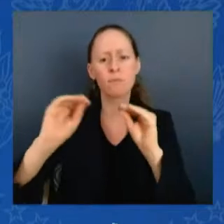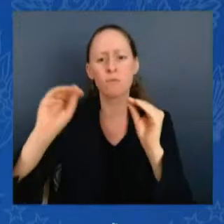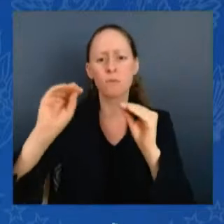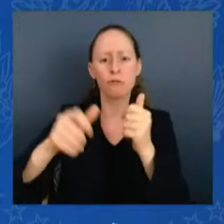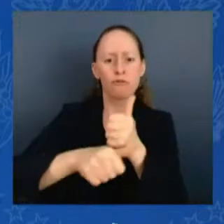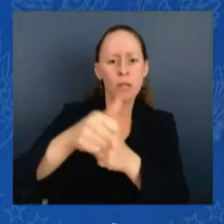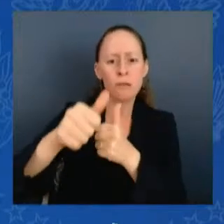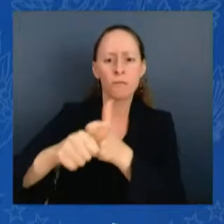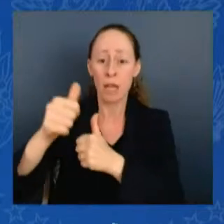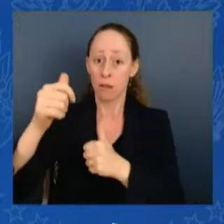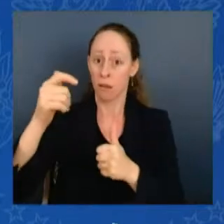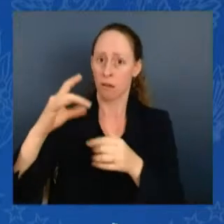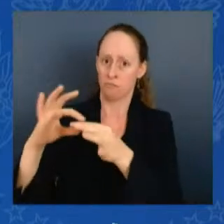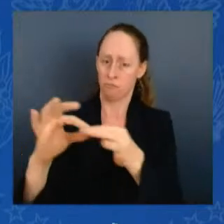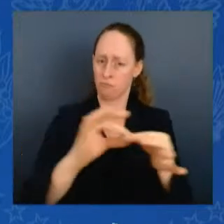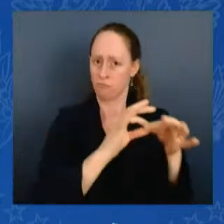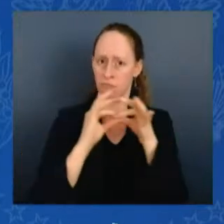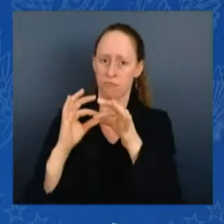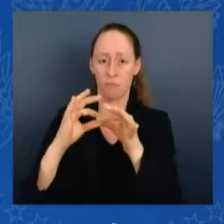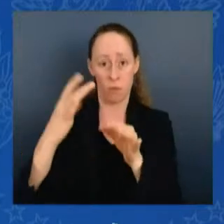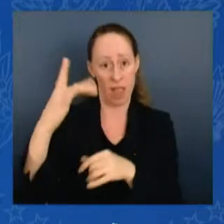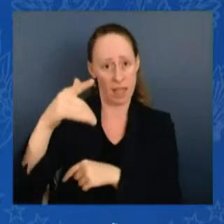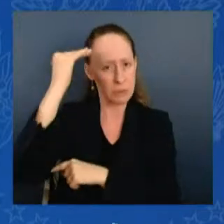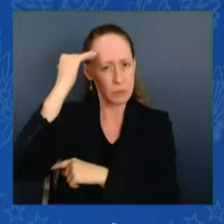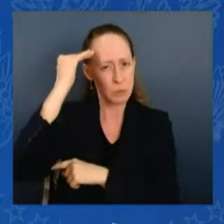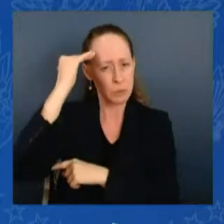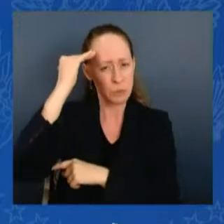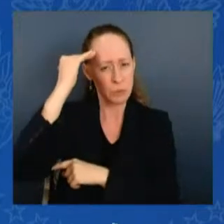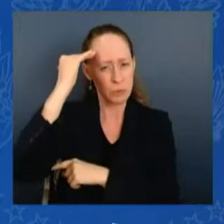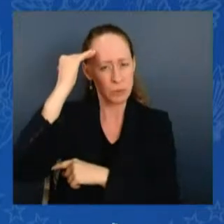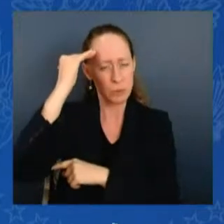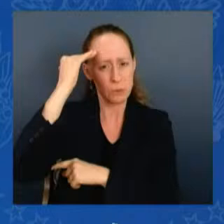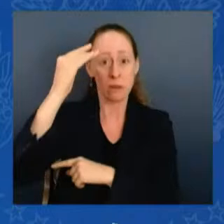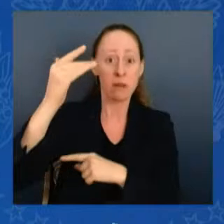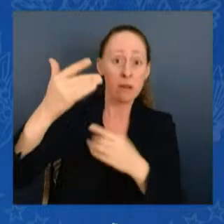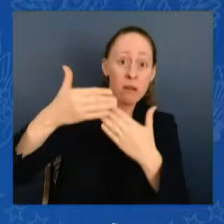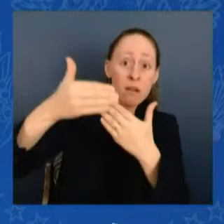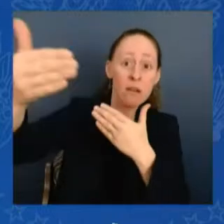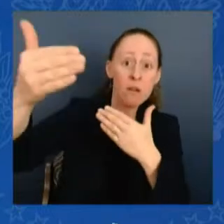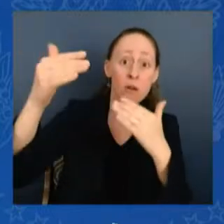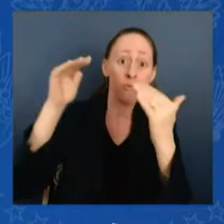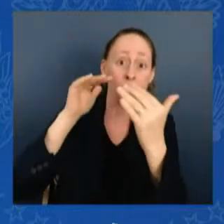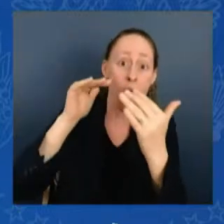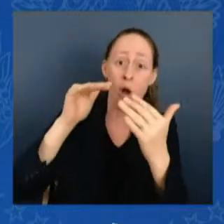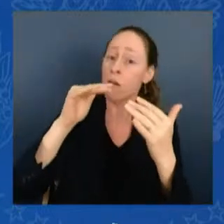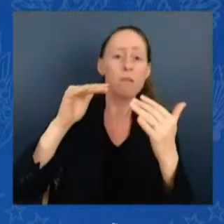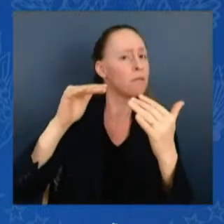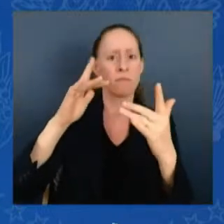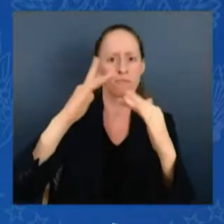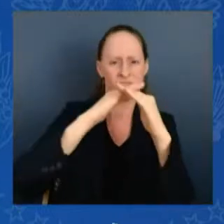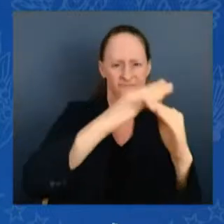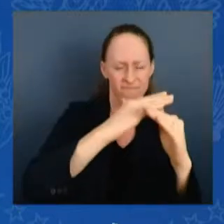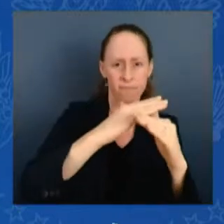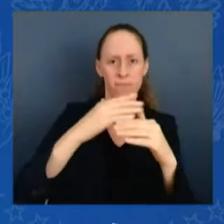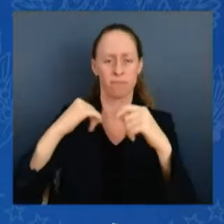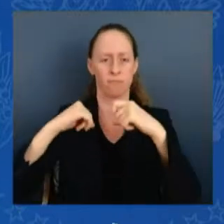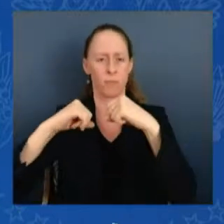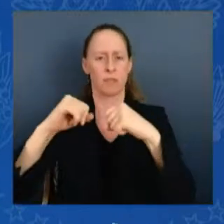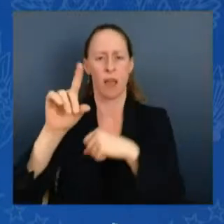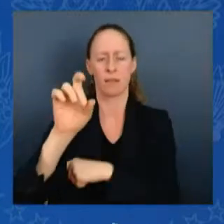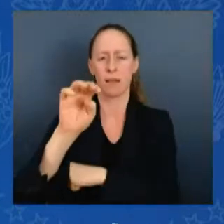wars, to protect democracies, to lay the groundwork for lasting peace and prosperity, they needed a new